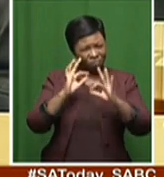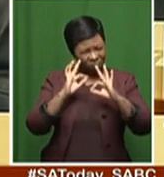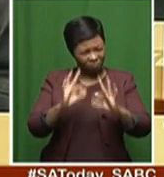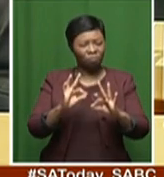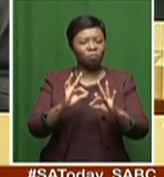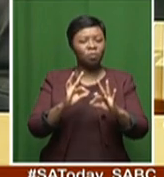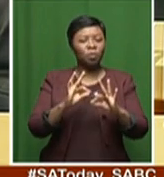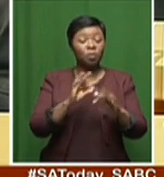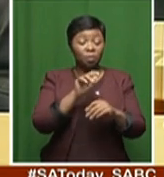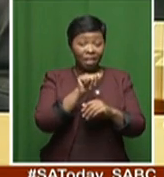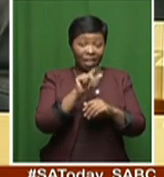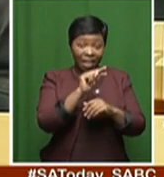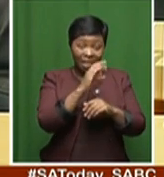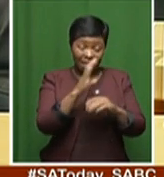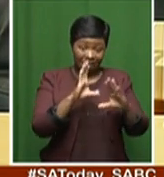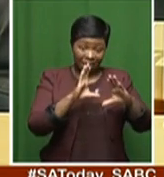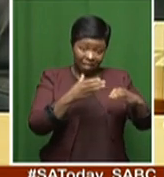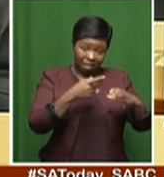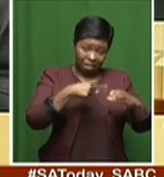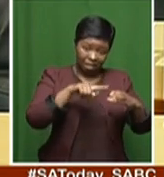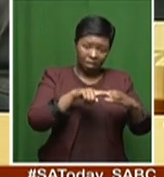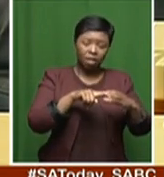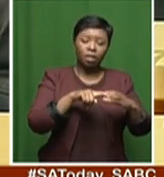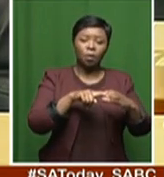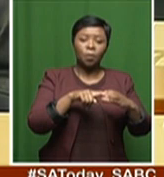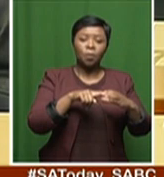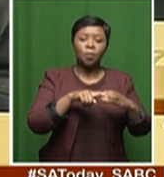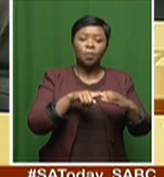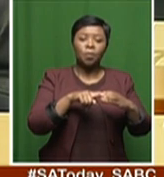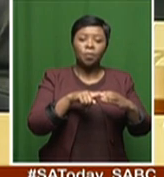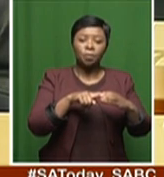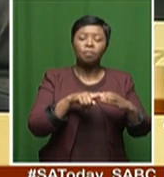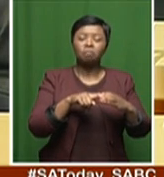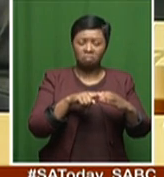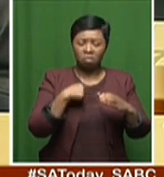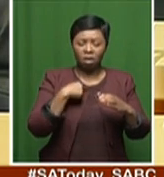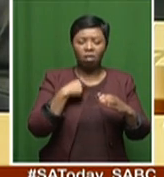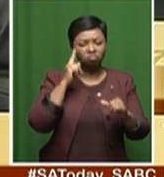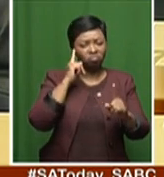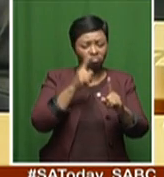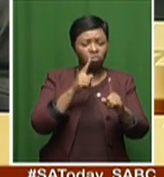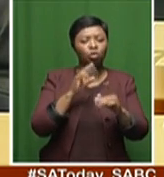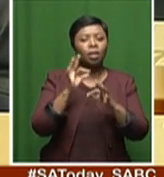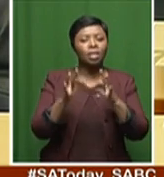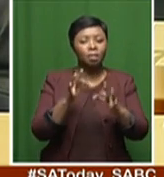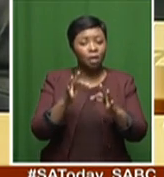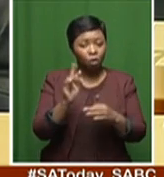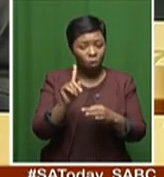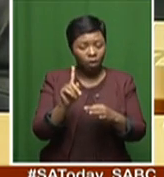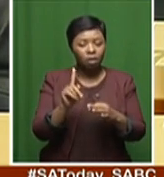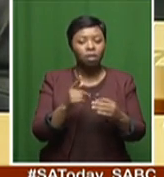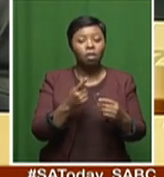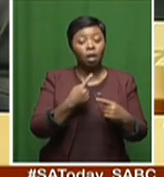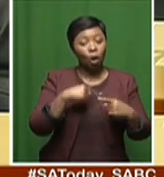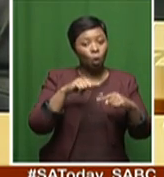itself has embarked, as I sought to explain, on a journey of